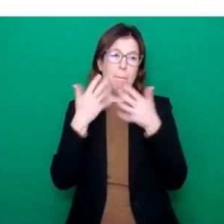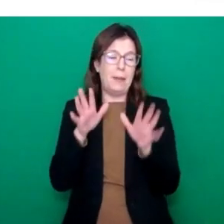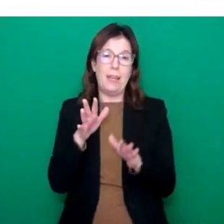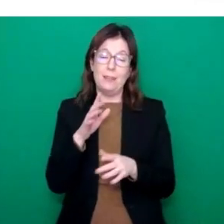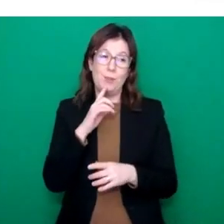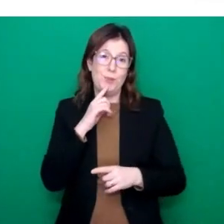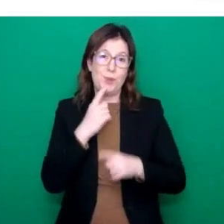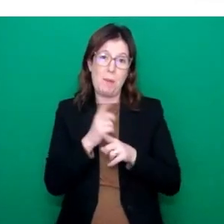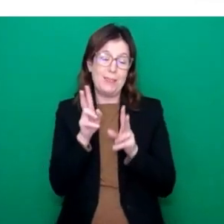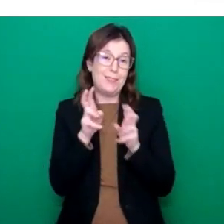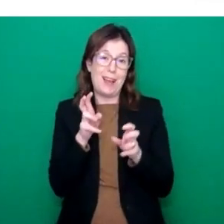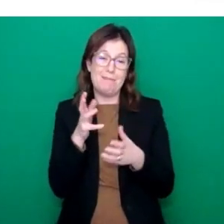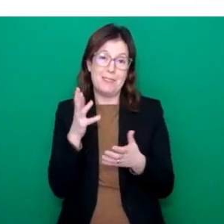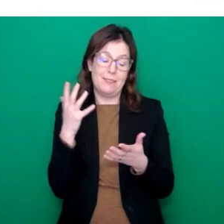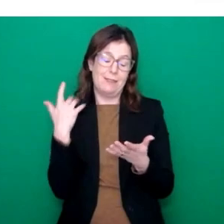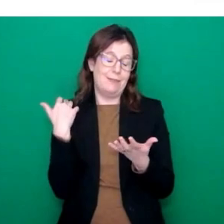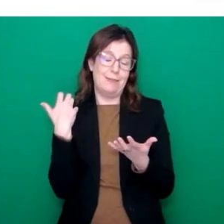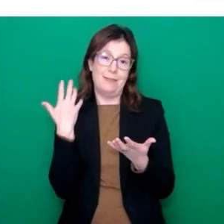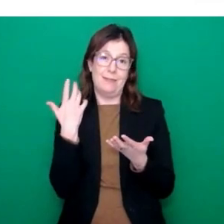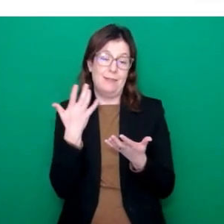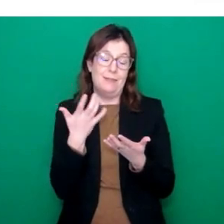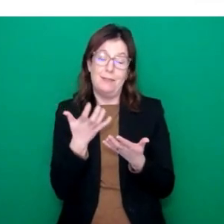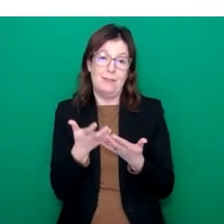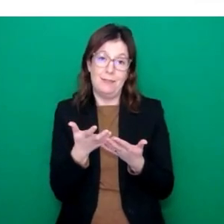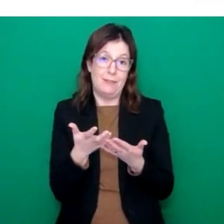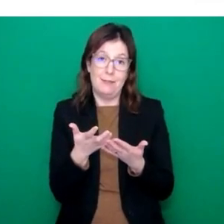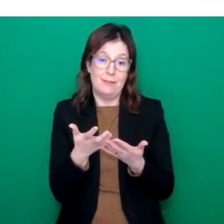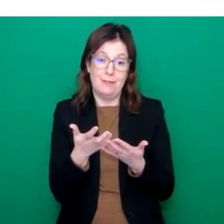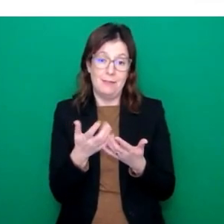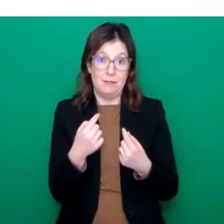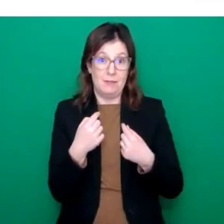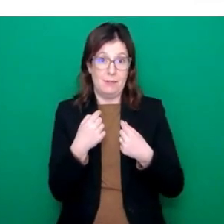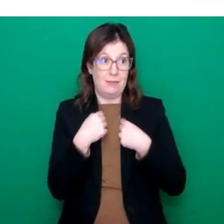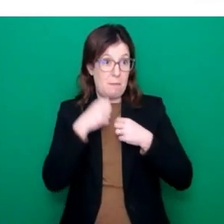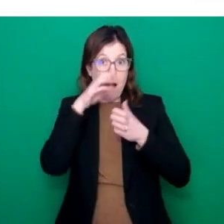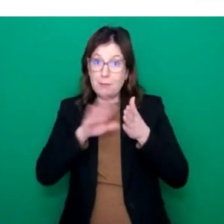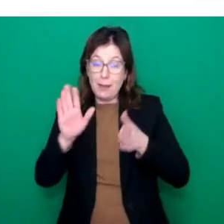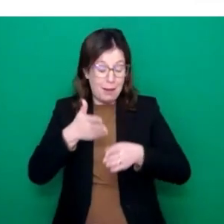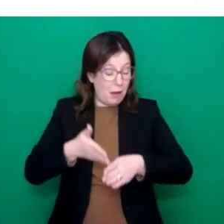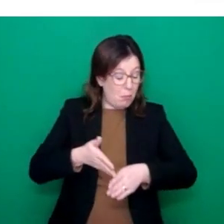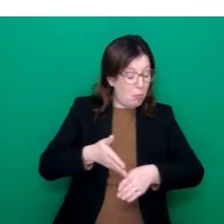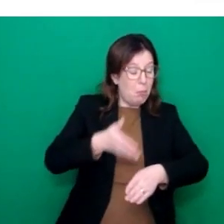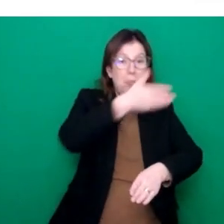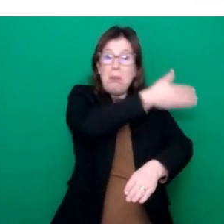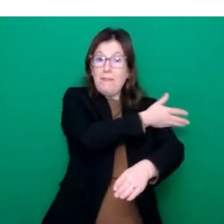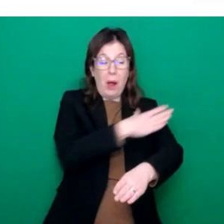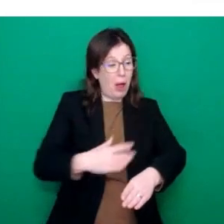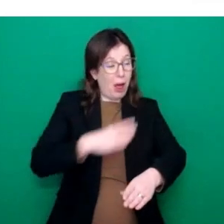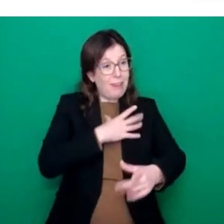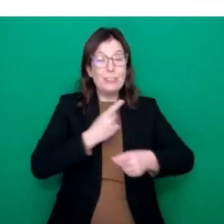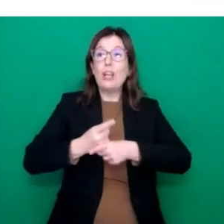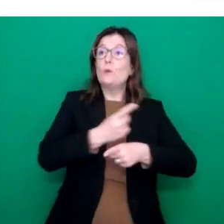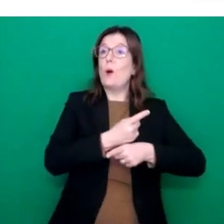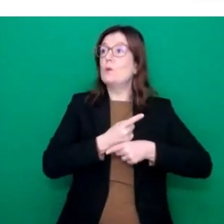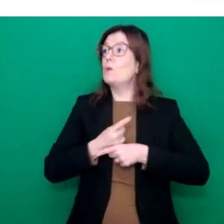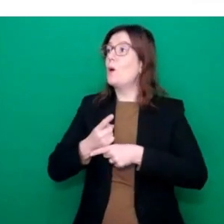for many years, decades, beyond the lifetime of my experience. And we just have to really